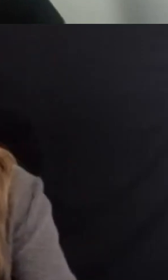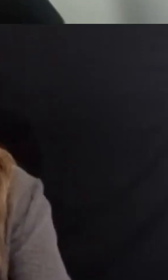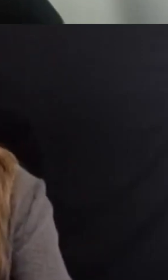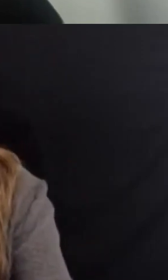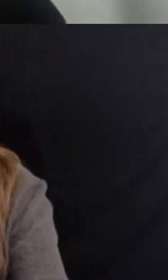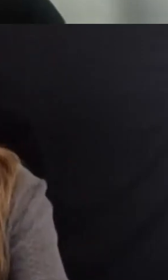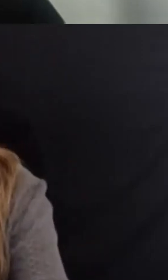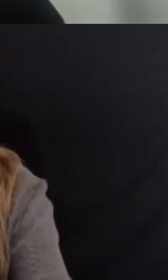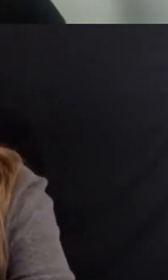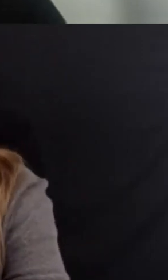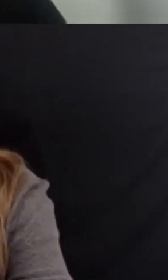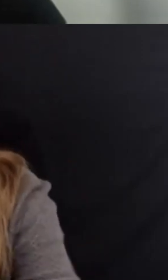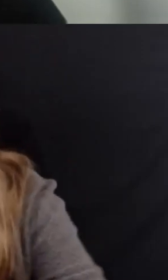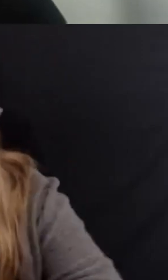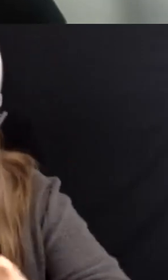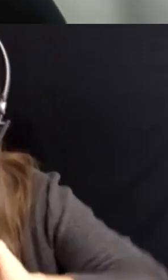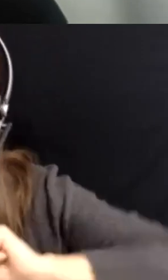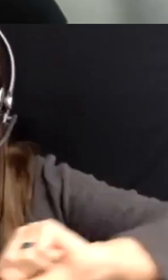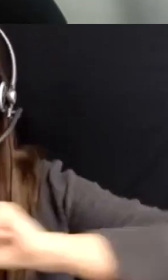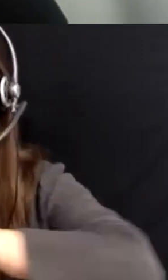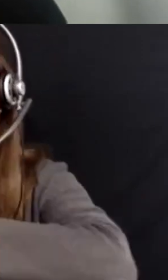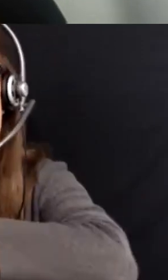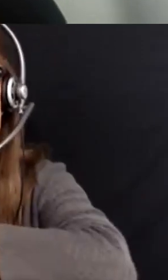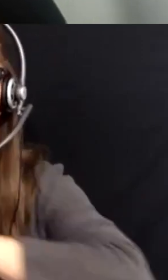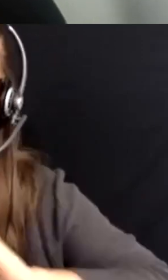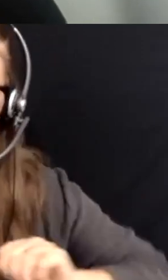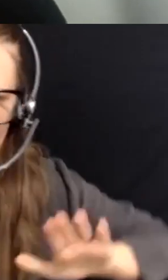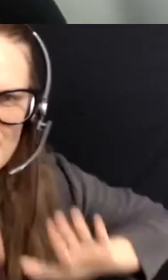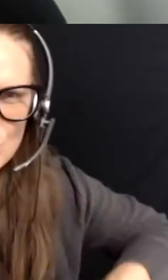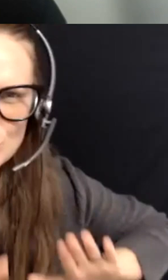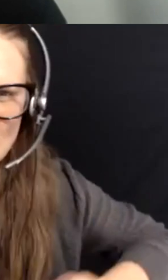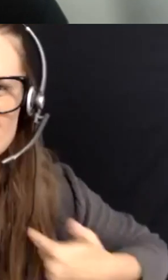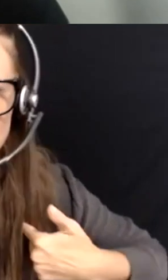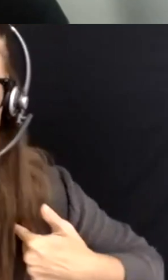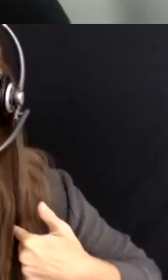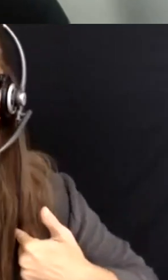a 10-minute break, do some stretch ups. I'm gonna do some push-ups and stuff. So